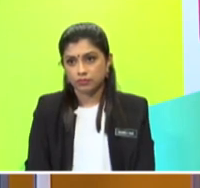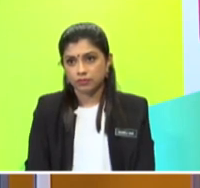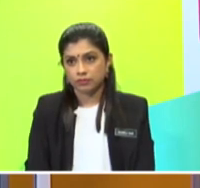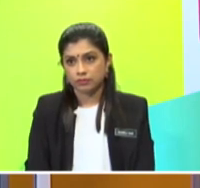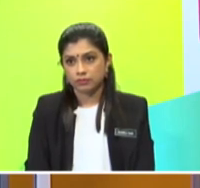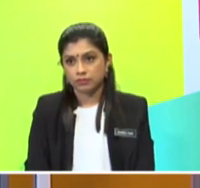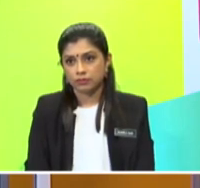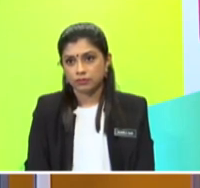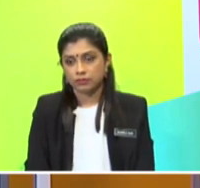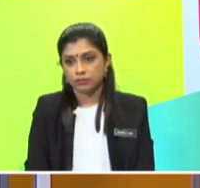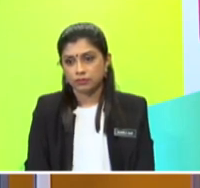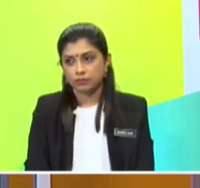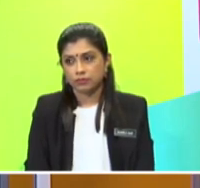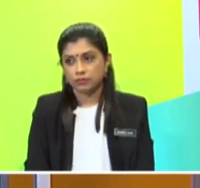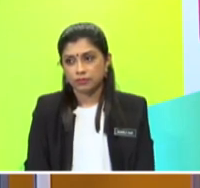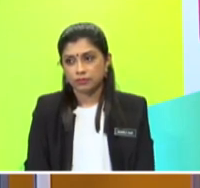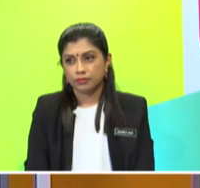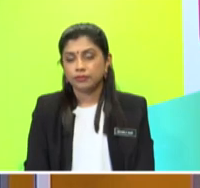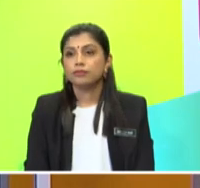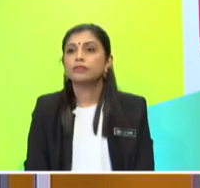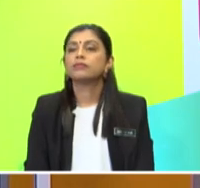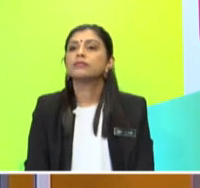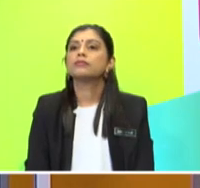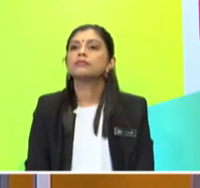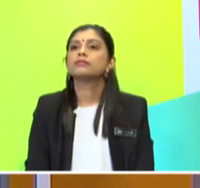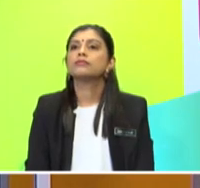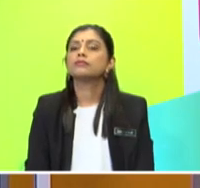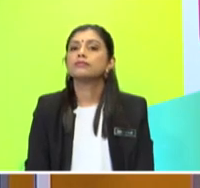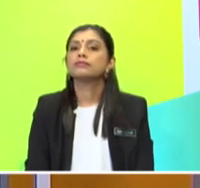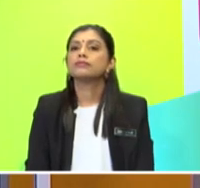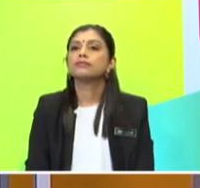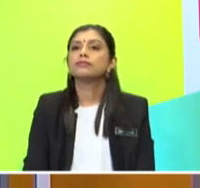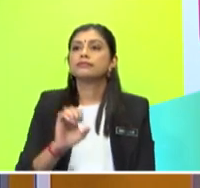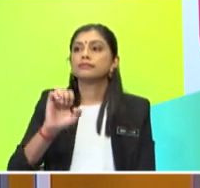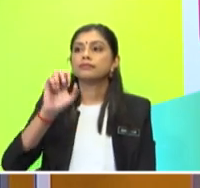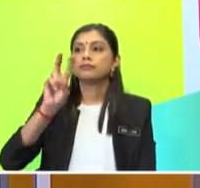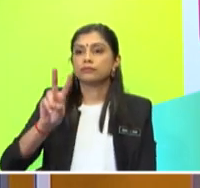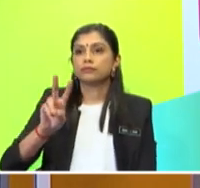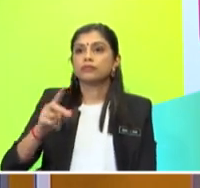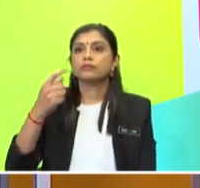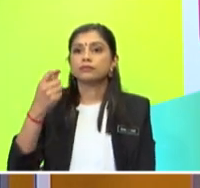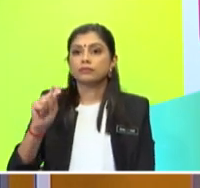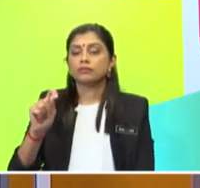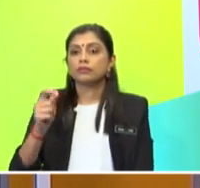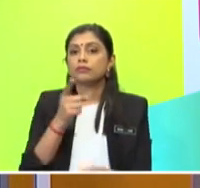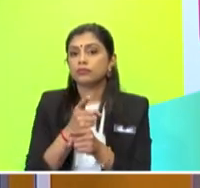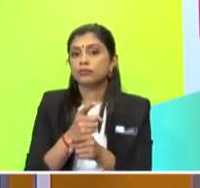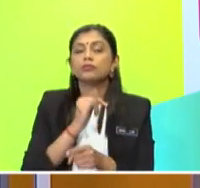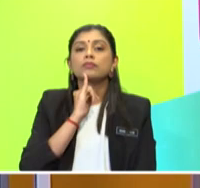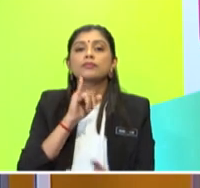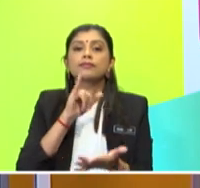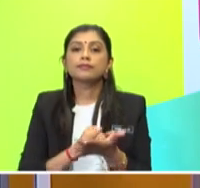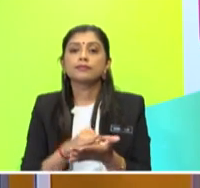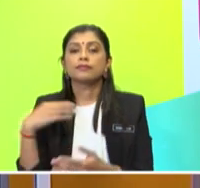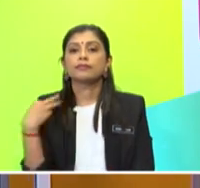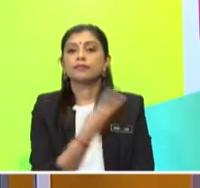had, personally, I believe. So I'm going to use the truth is that. Mm-hmm. So the truth is that we can enjoy